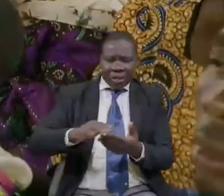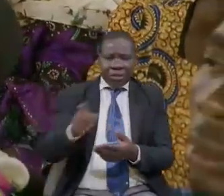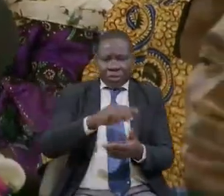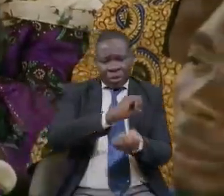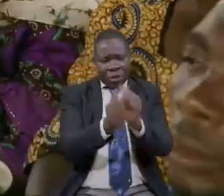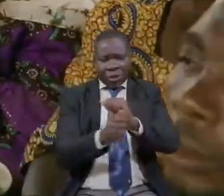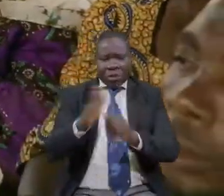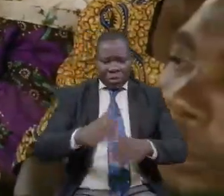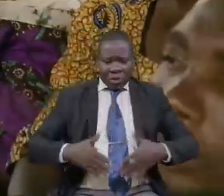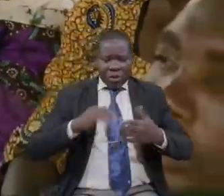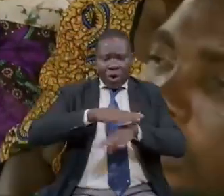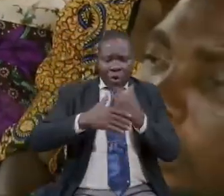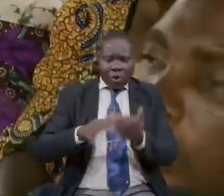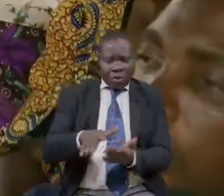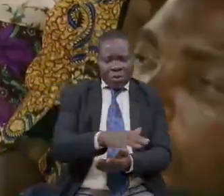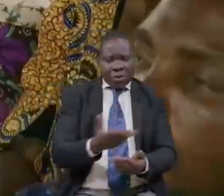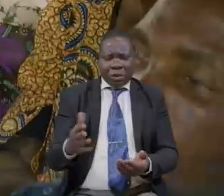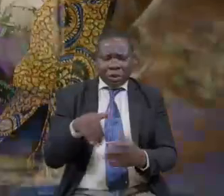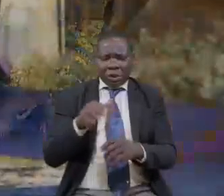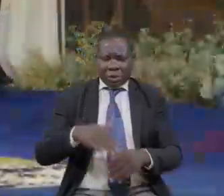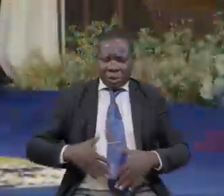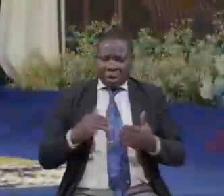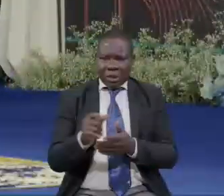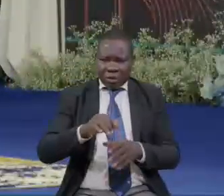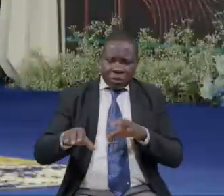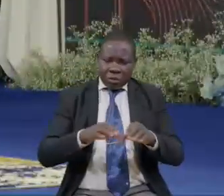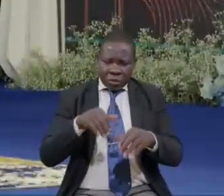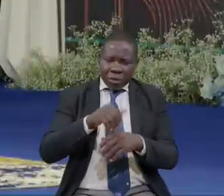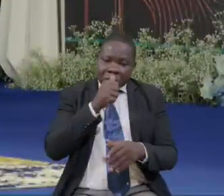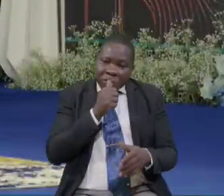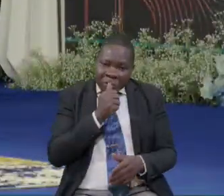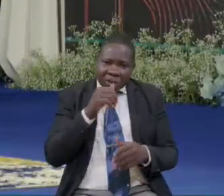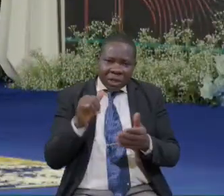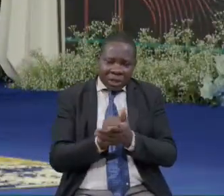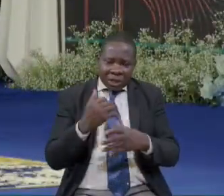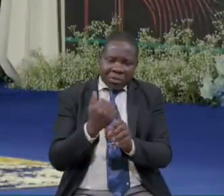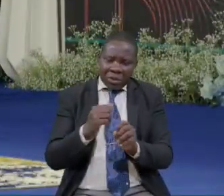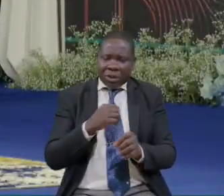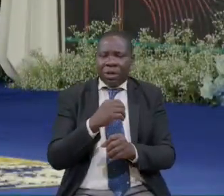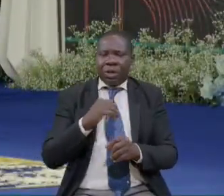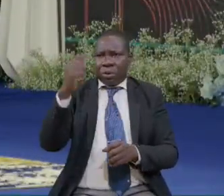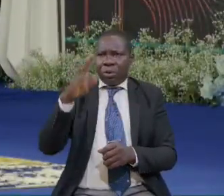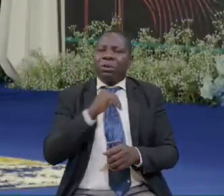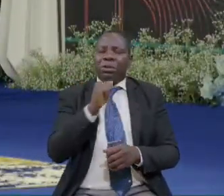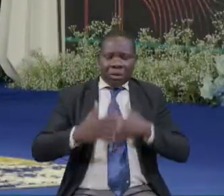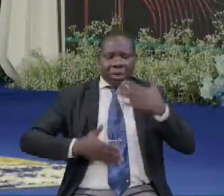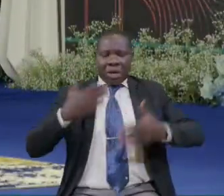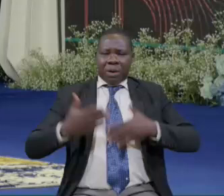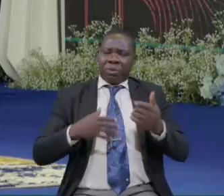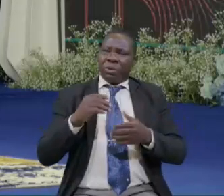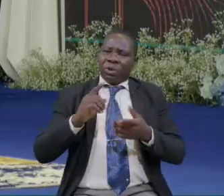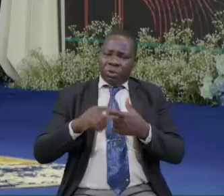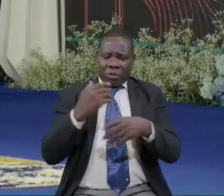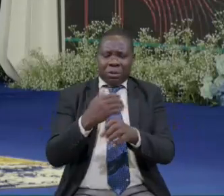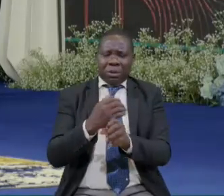doing in the private that makes God unhappy, that he created you, and